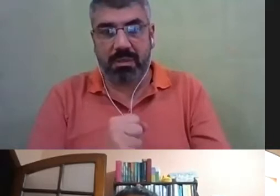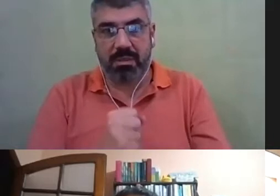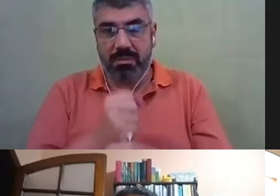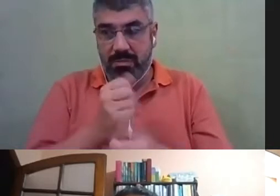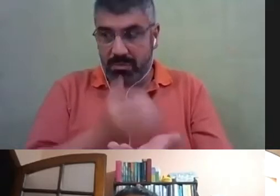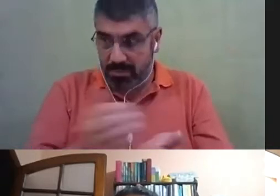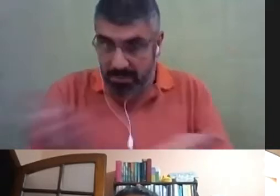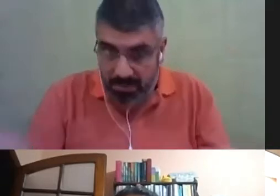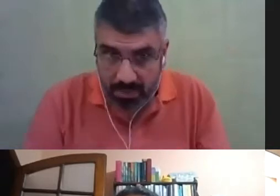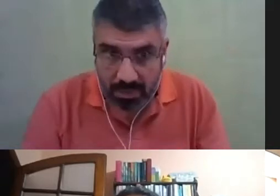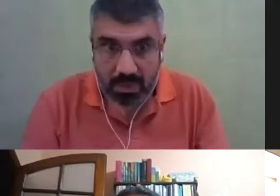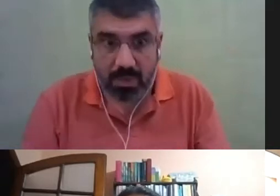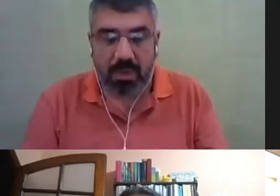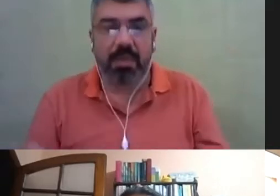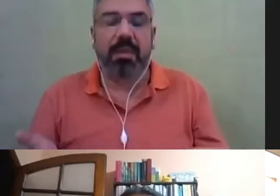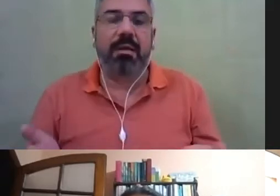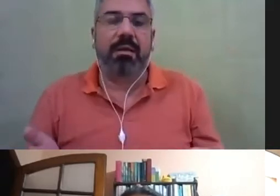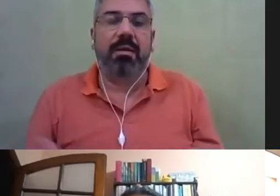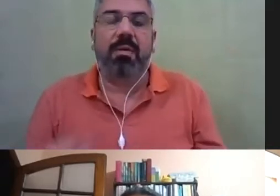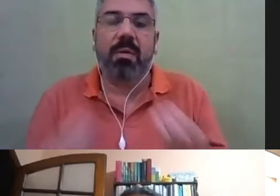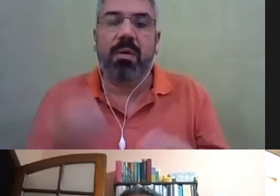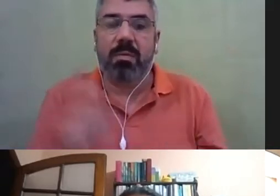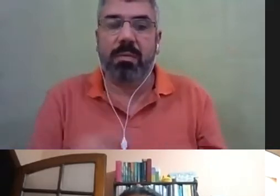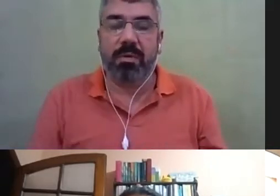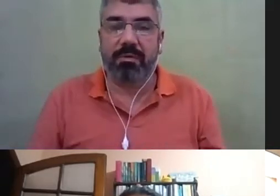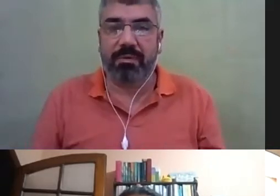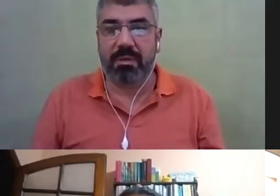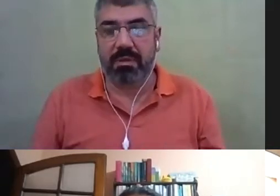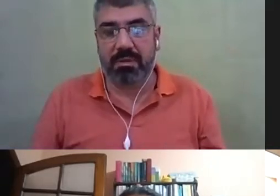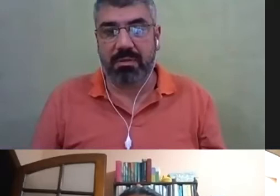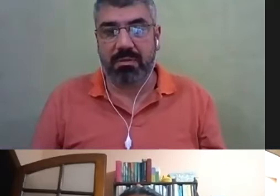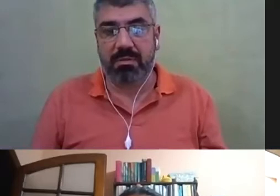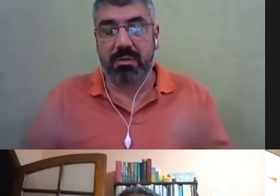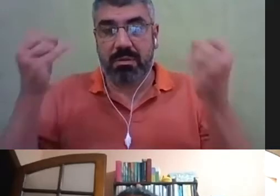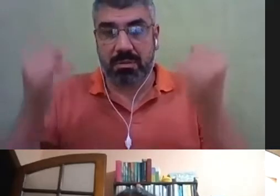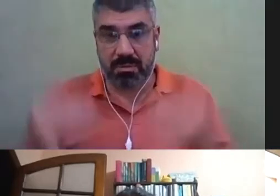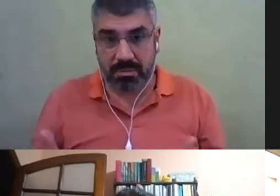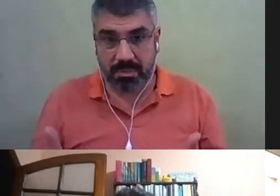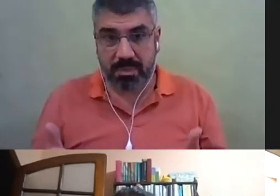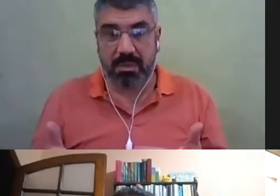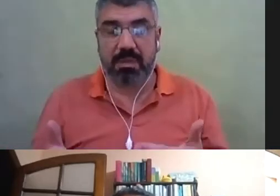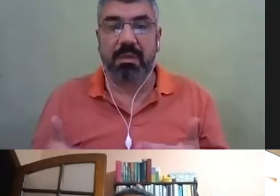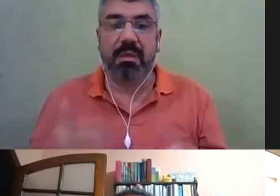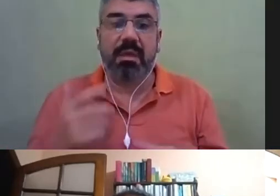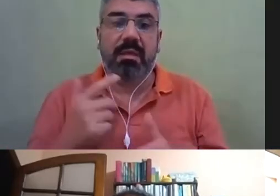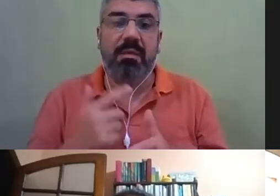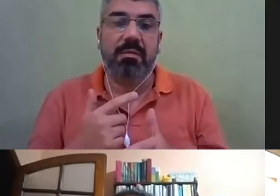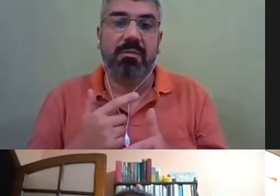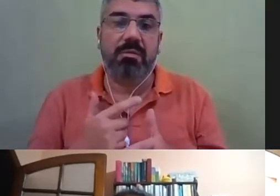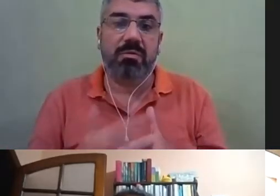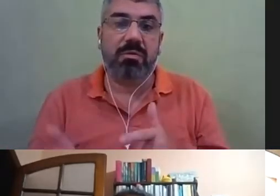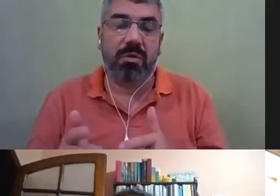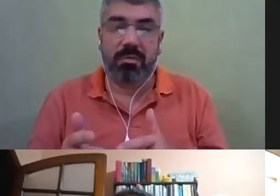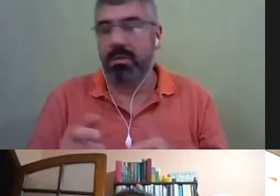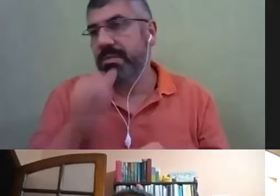would history teachers just explain the whole year going past 5 years regarding